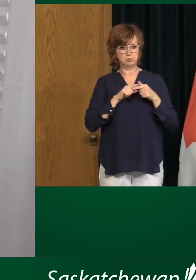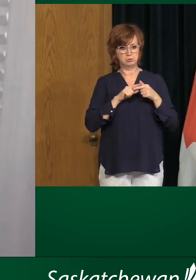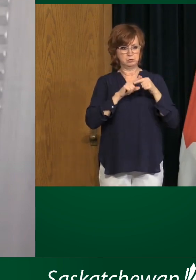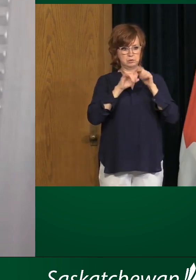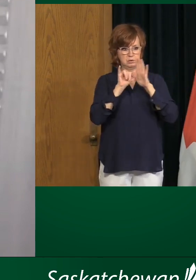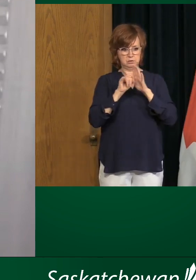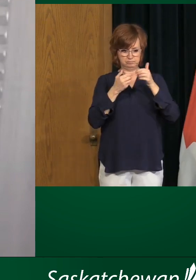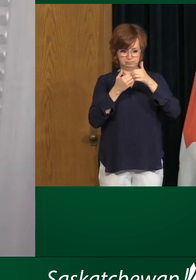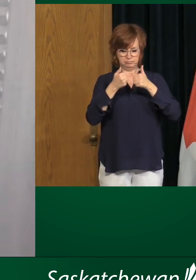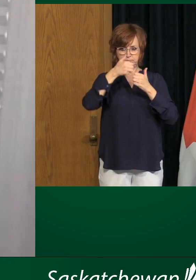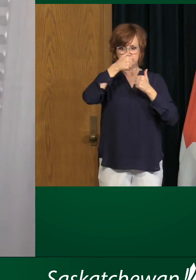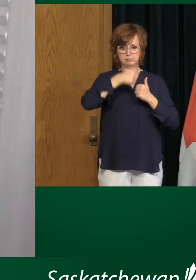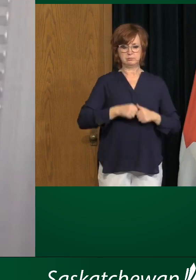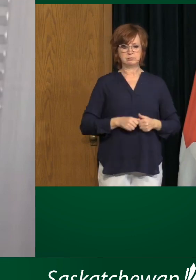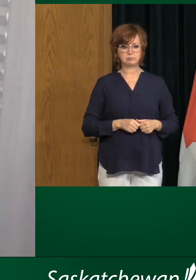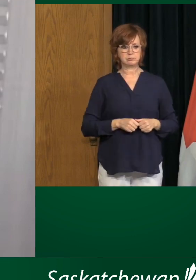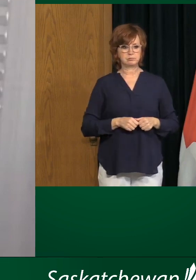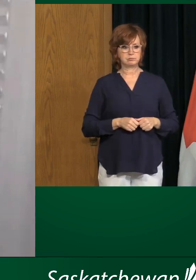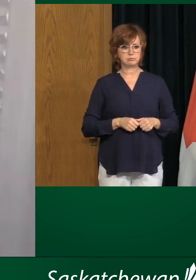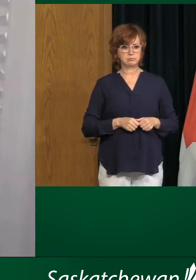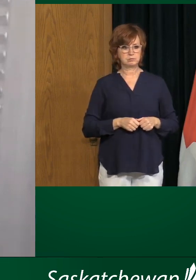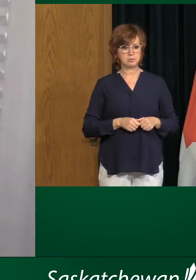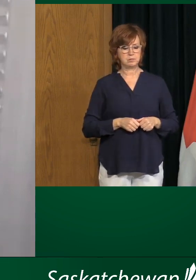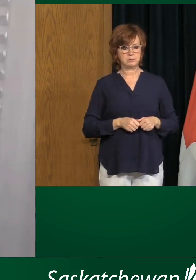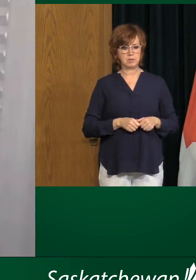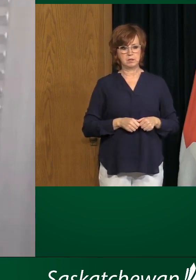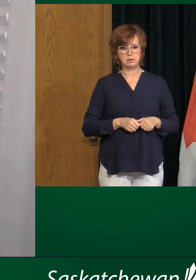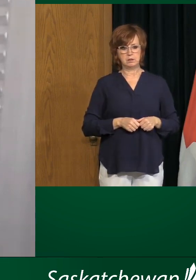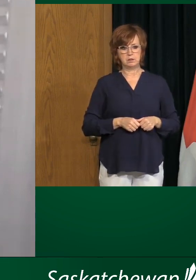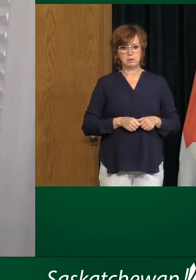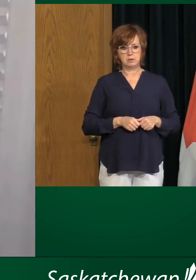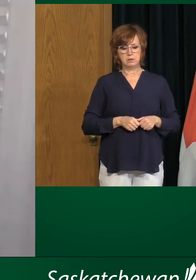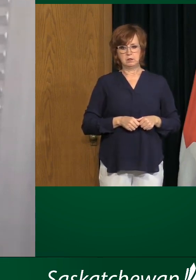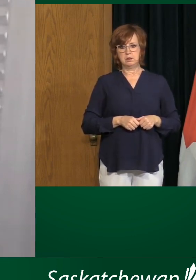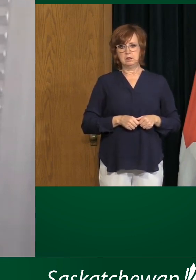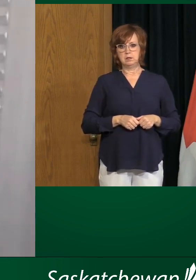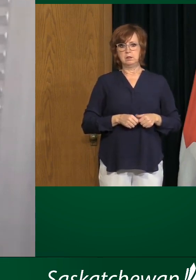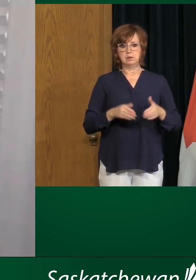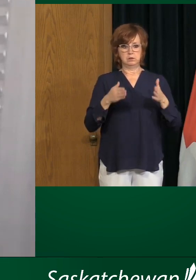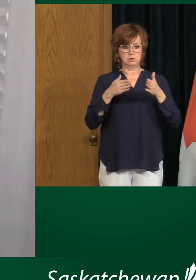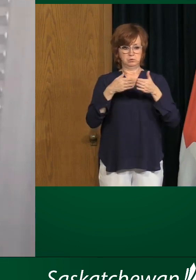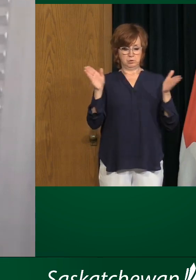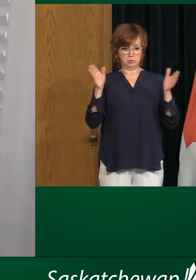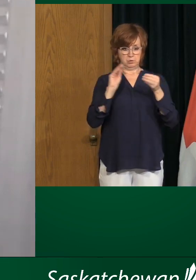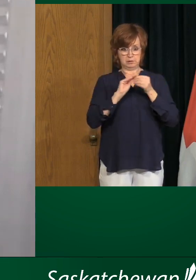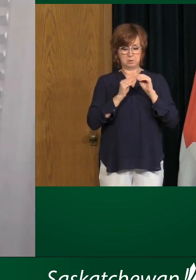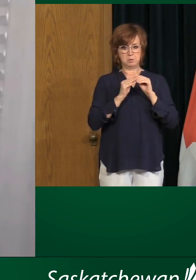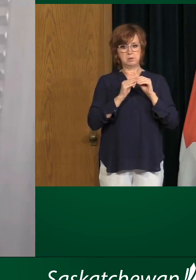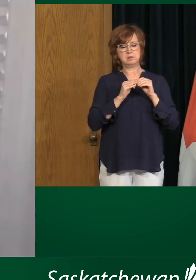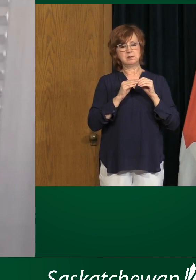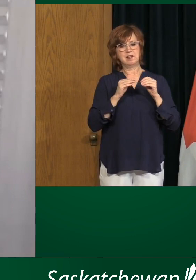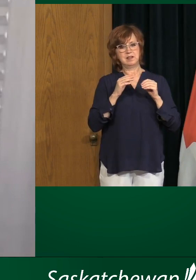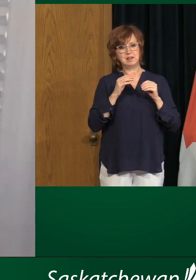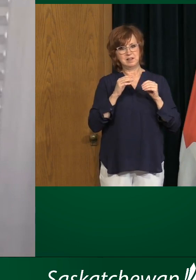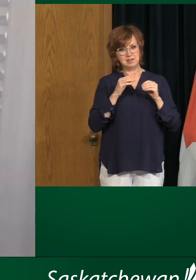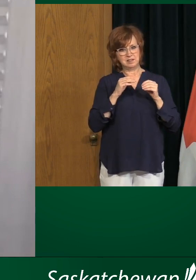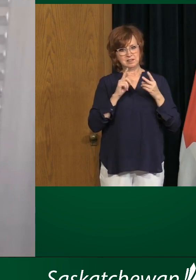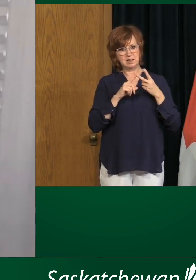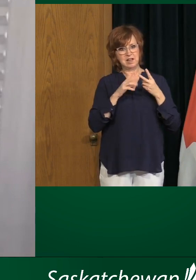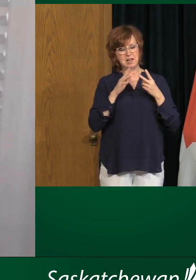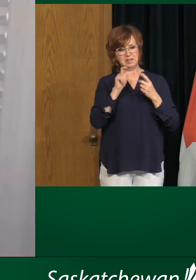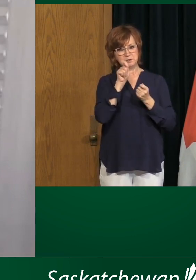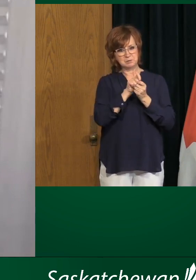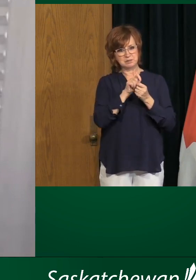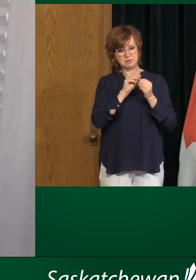completely interconnected because people move between, both for personal reasons, but even patients as they come in for whether it's